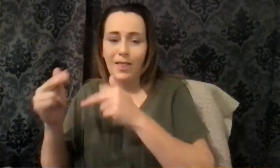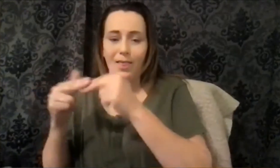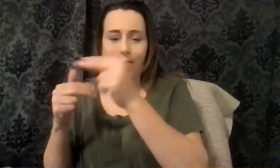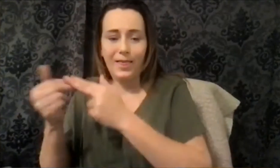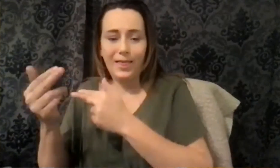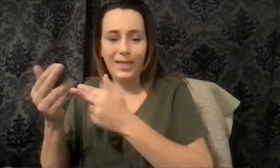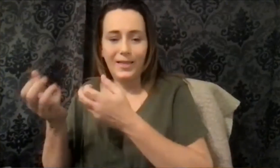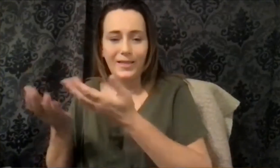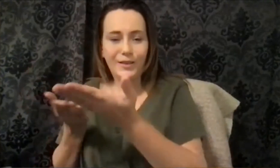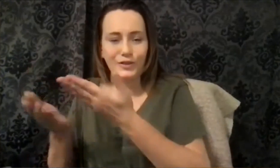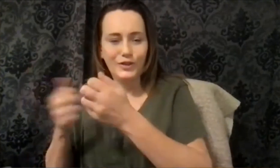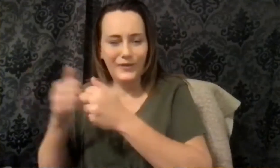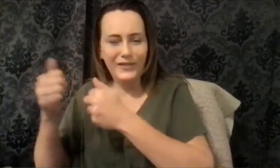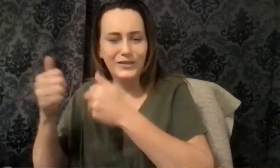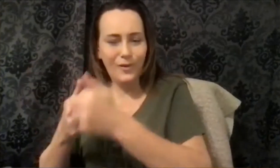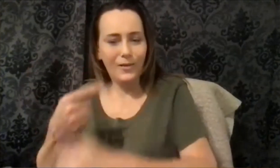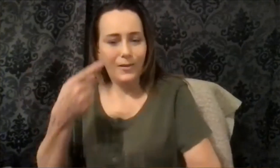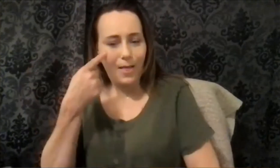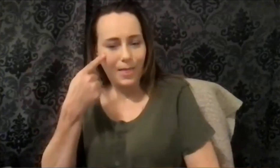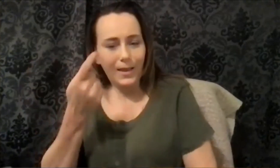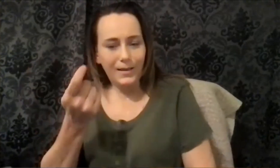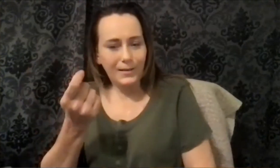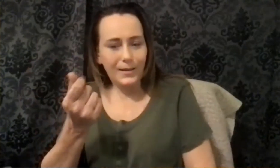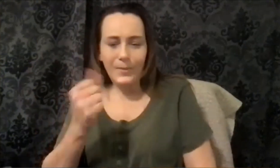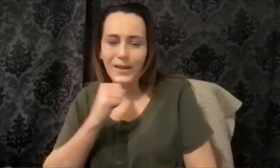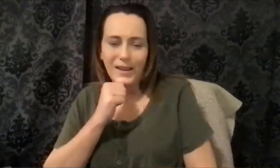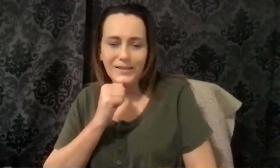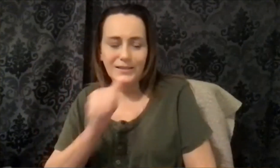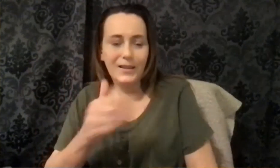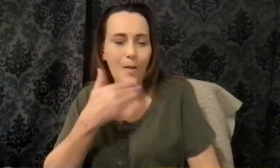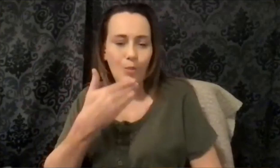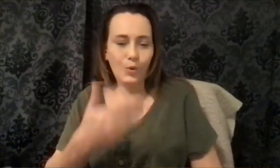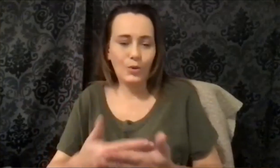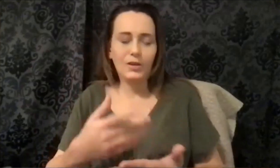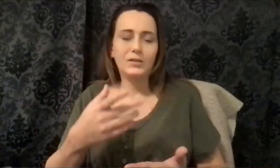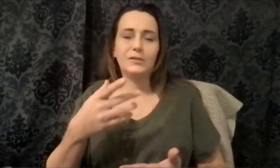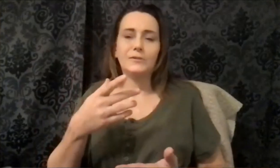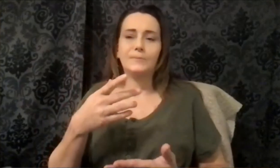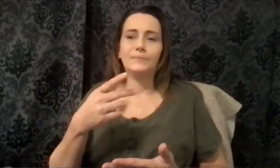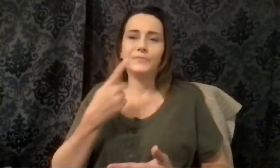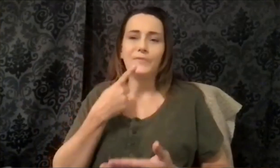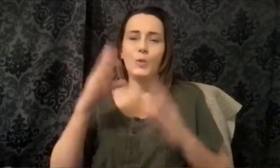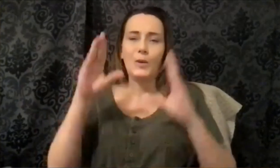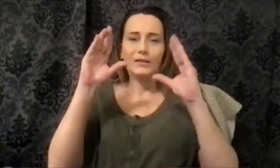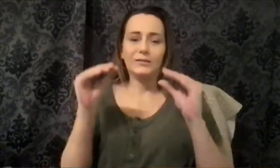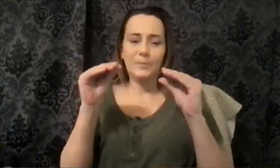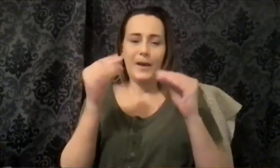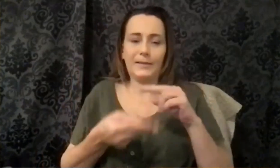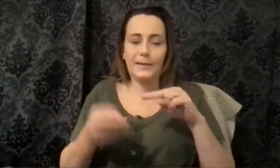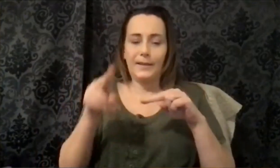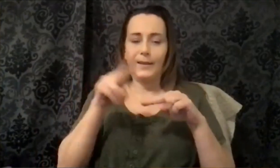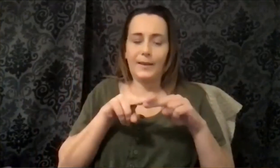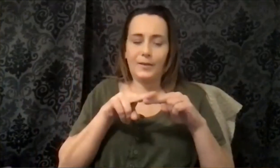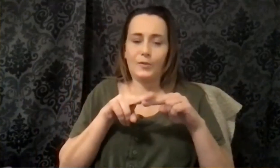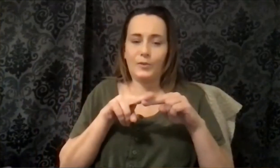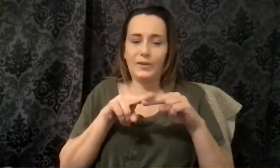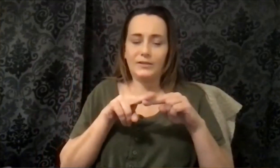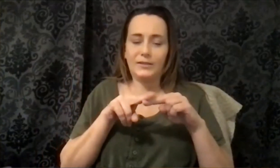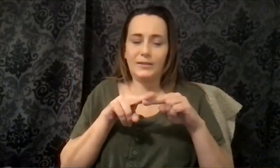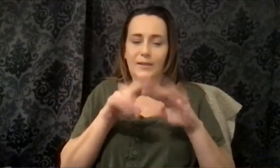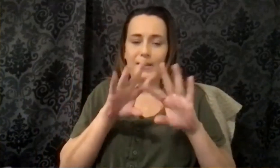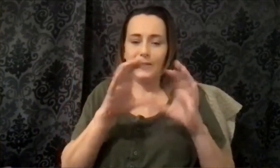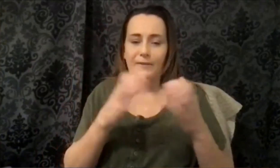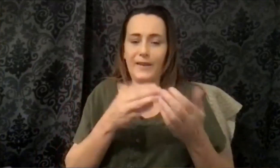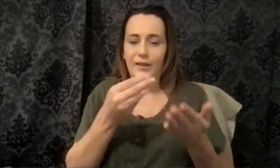think it's a little bit not prudent, I guess I would say, to expect an increase in the fellowship funds in the next